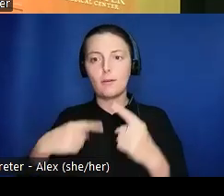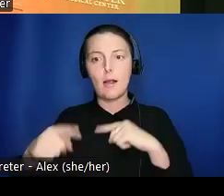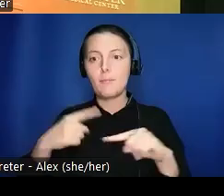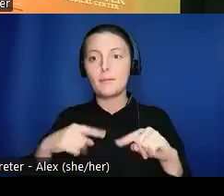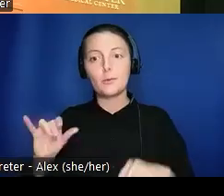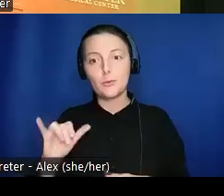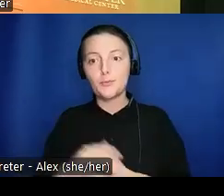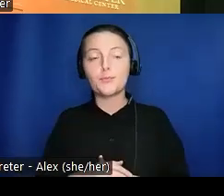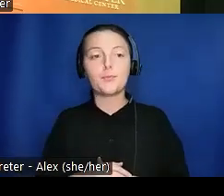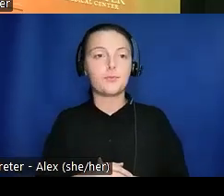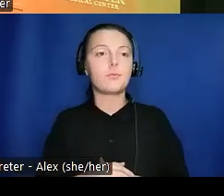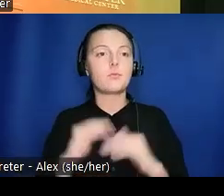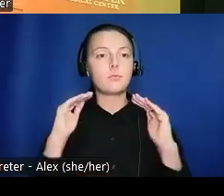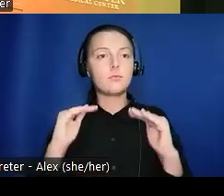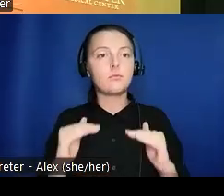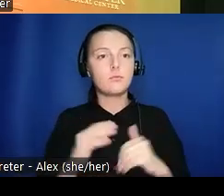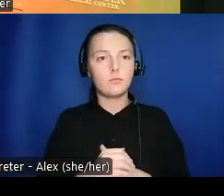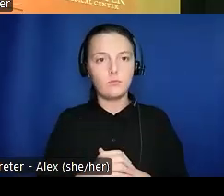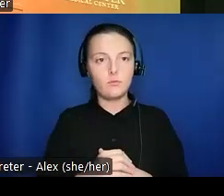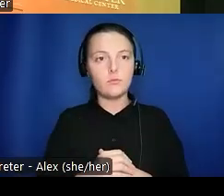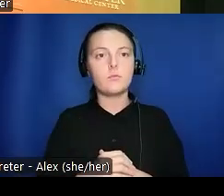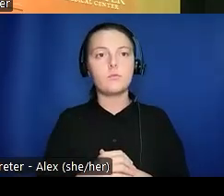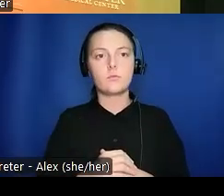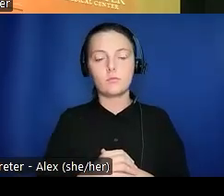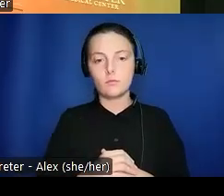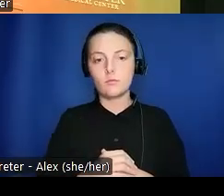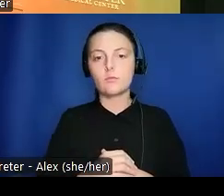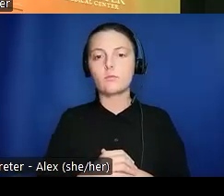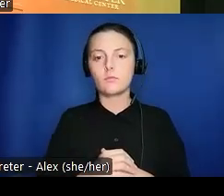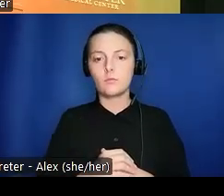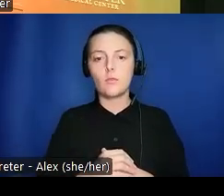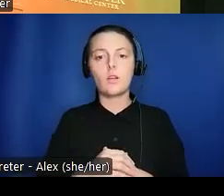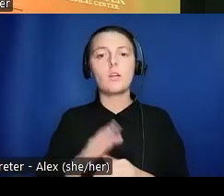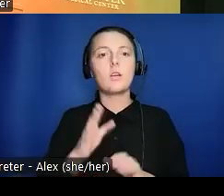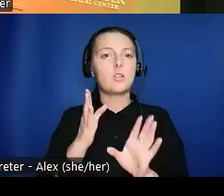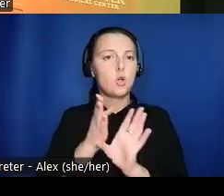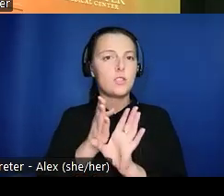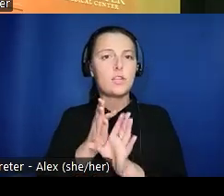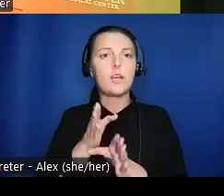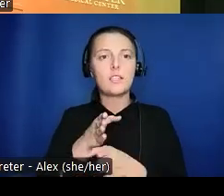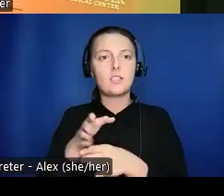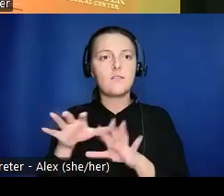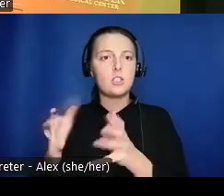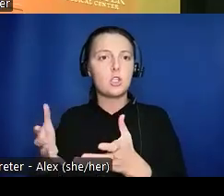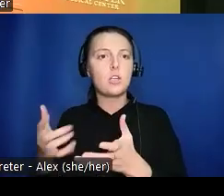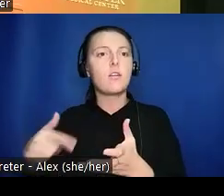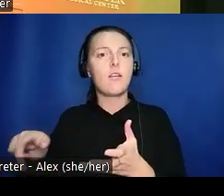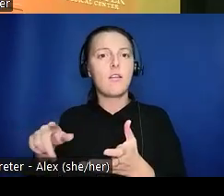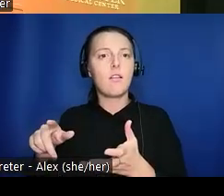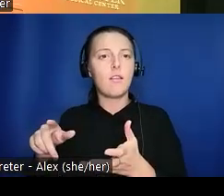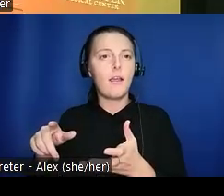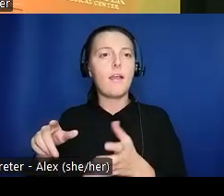Division has been doing wonderfully in relation to continuing to see a lot of ambulatory care services, and